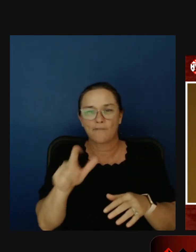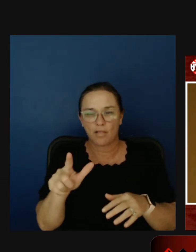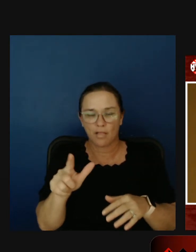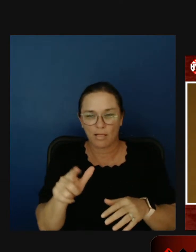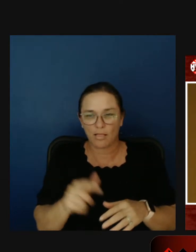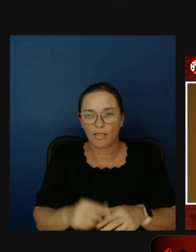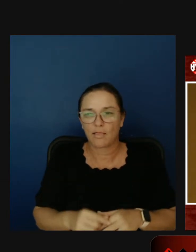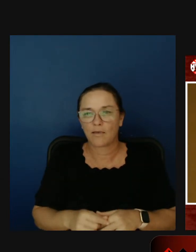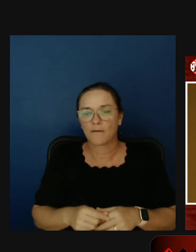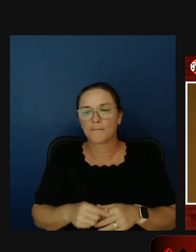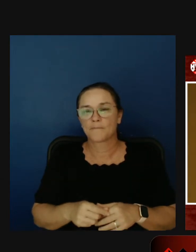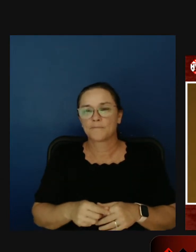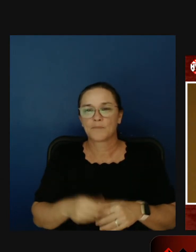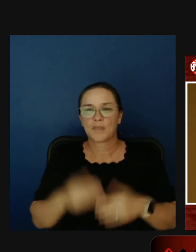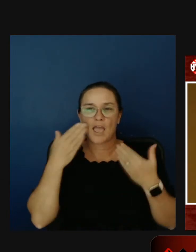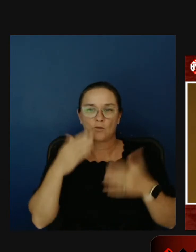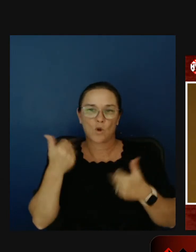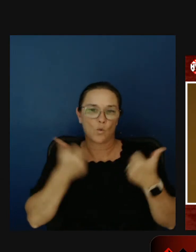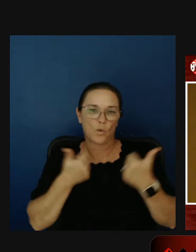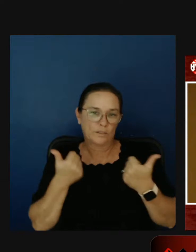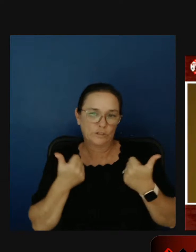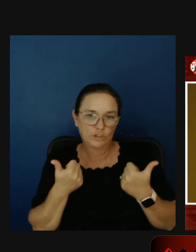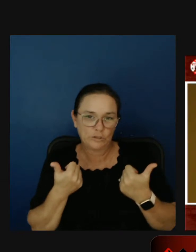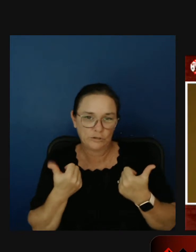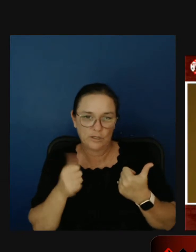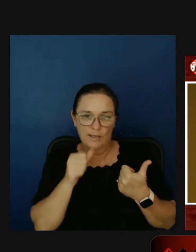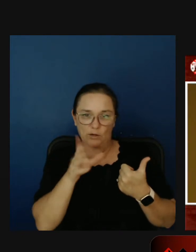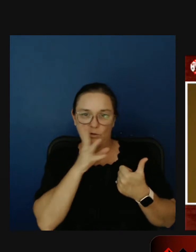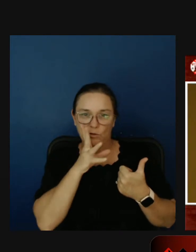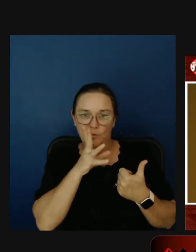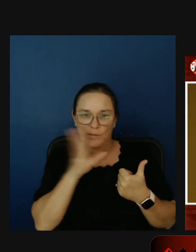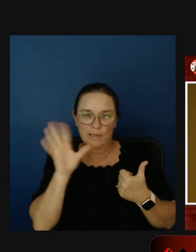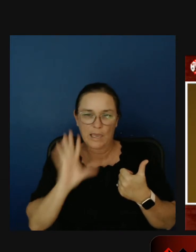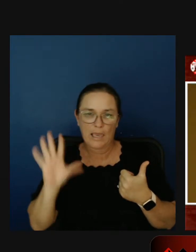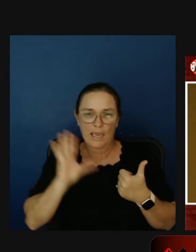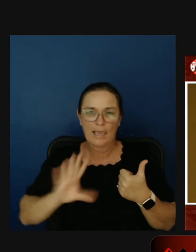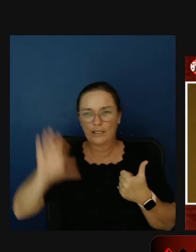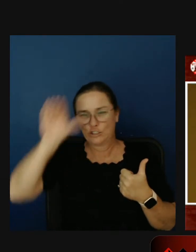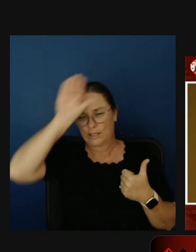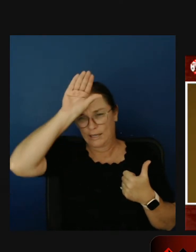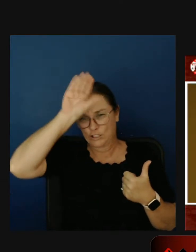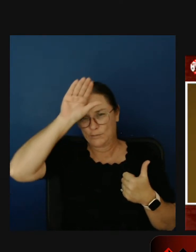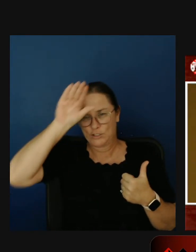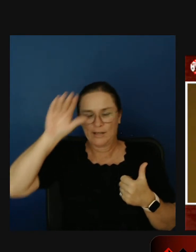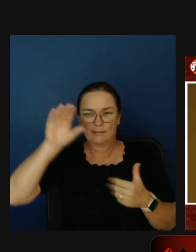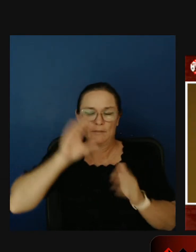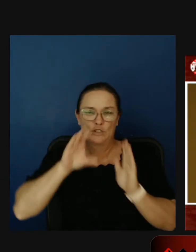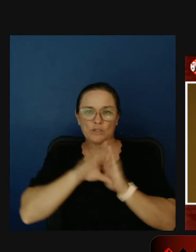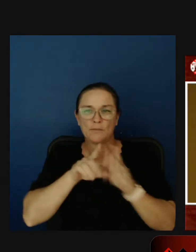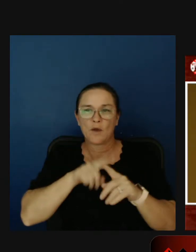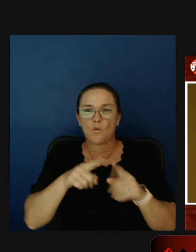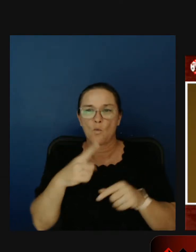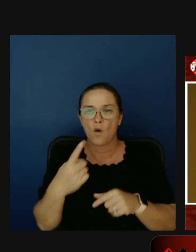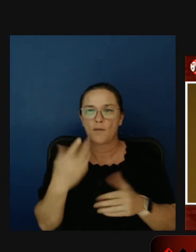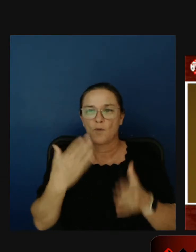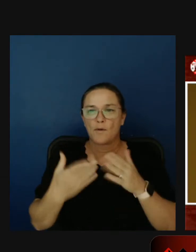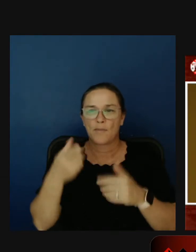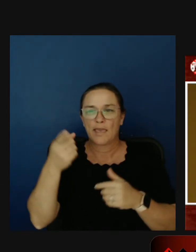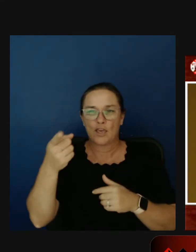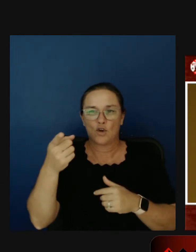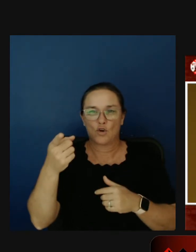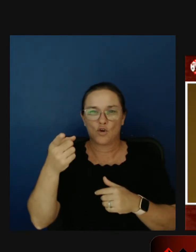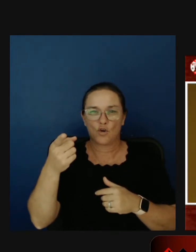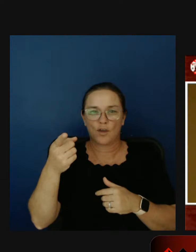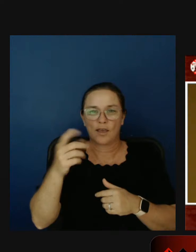And I don't know which is which because I don't speak ancient Egyptian hieroglyphic, but one of these probably up here is